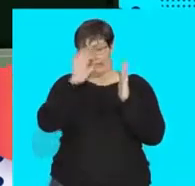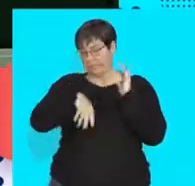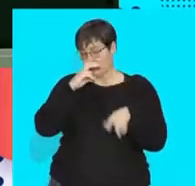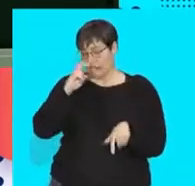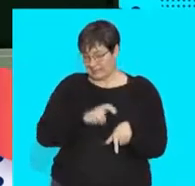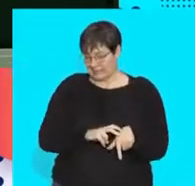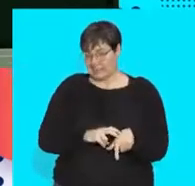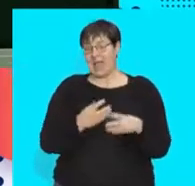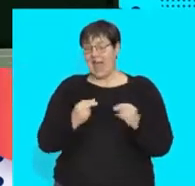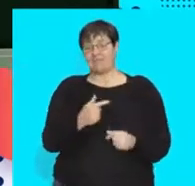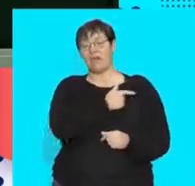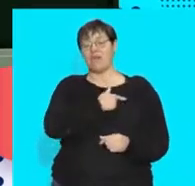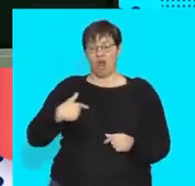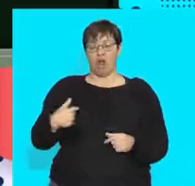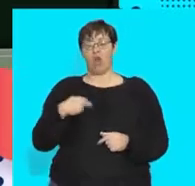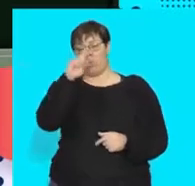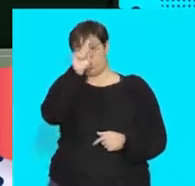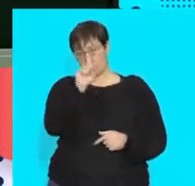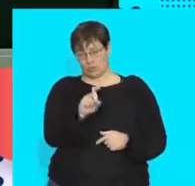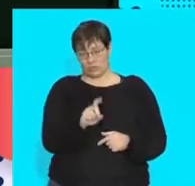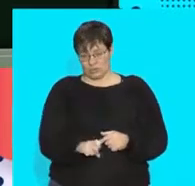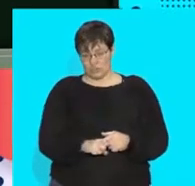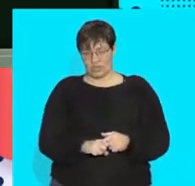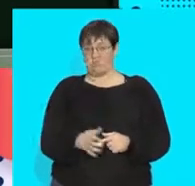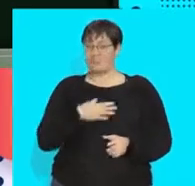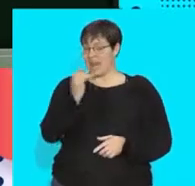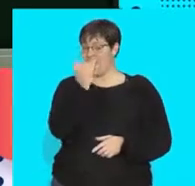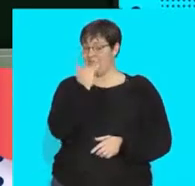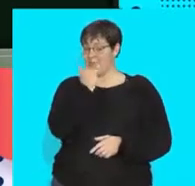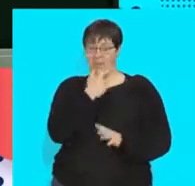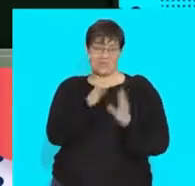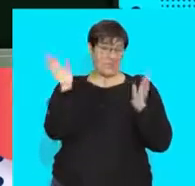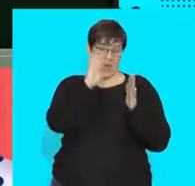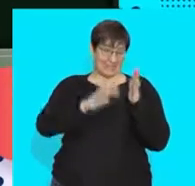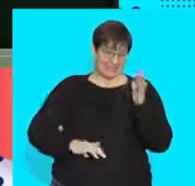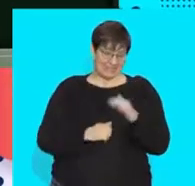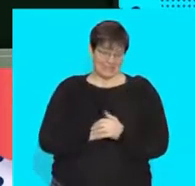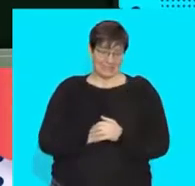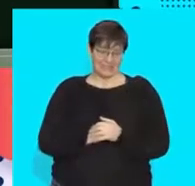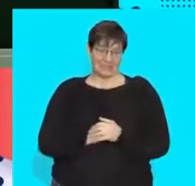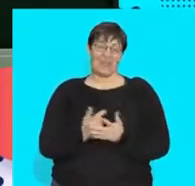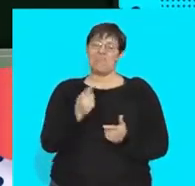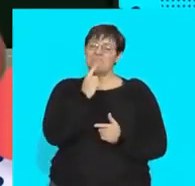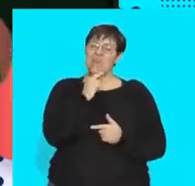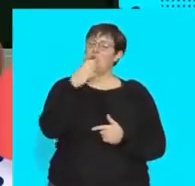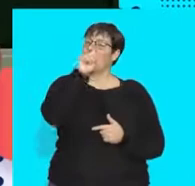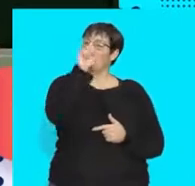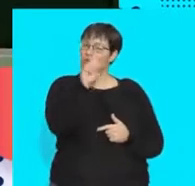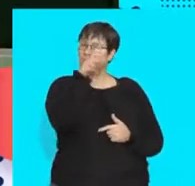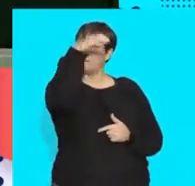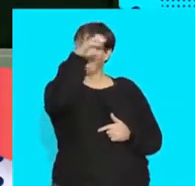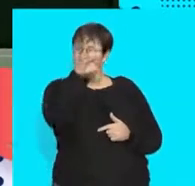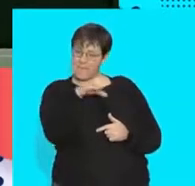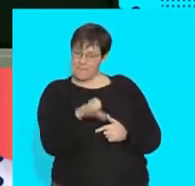to be longer questions. So I think you're all very glad that there's no essay question. But let's break down the question and